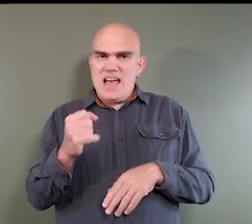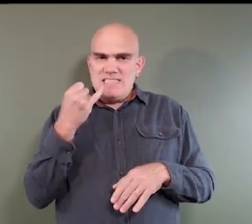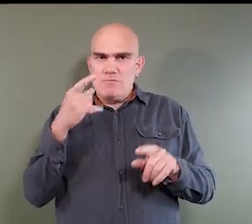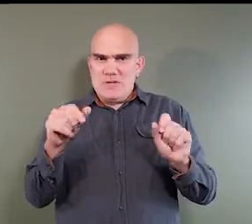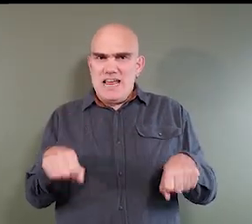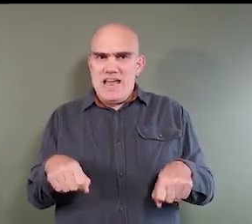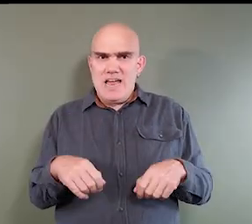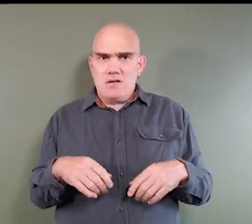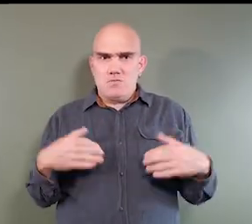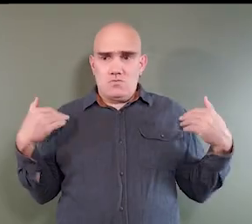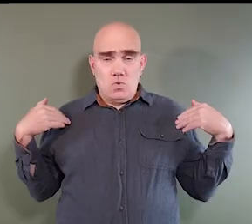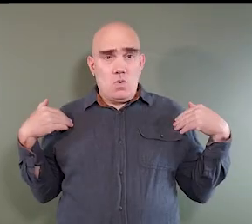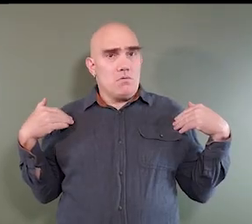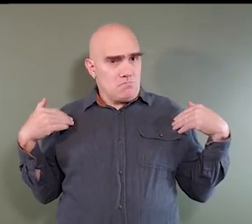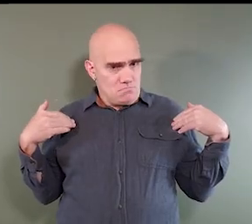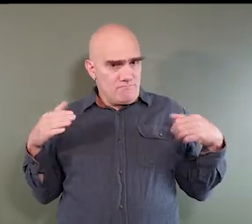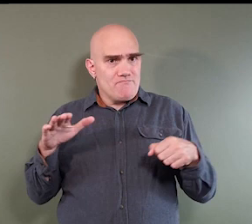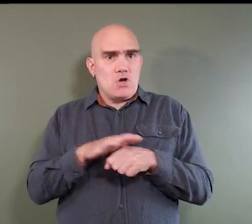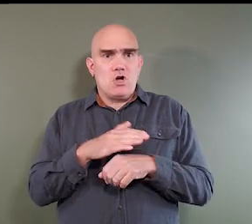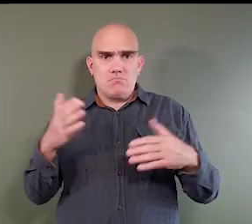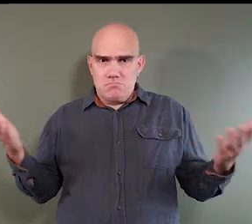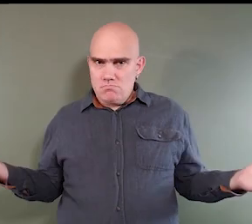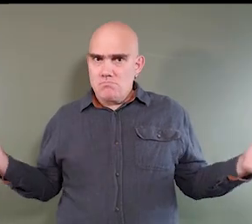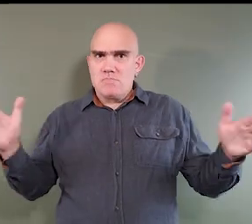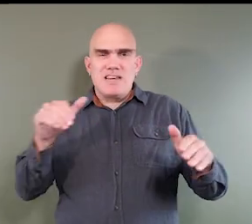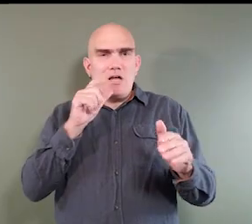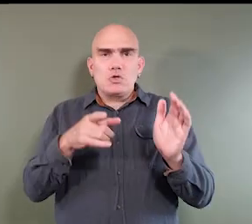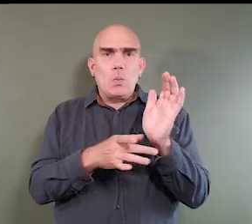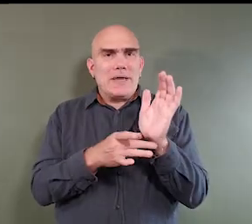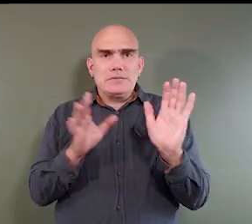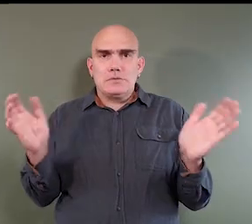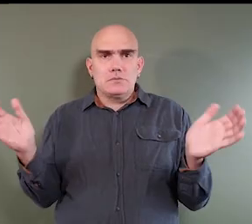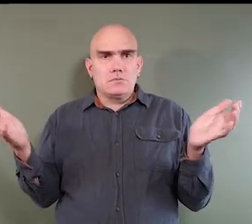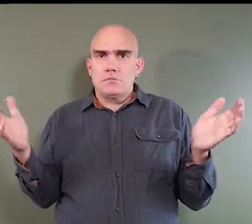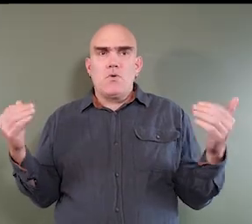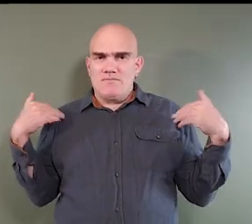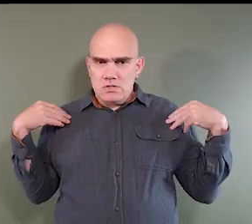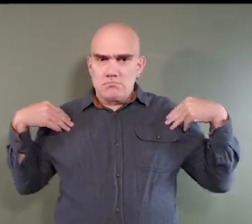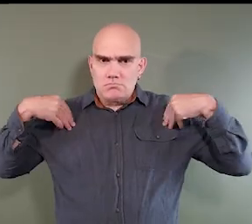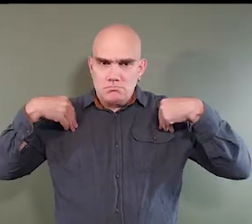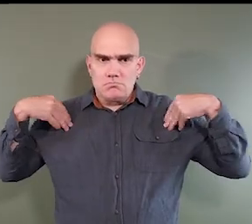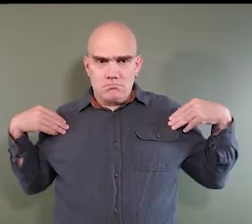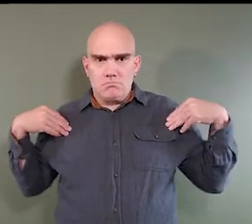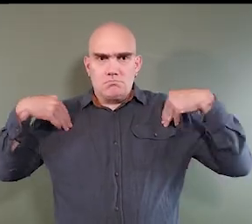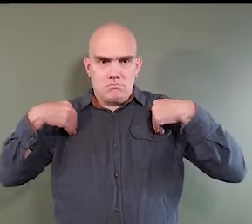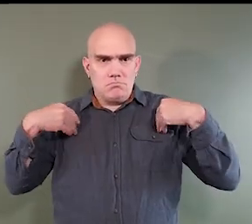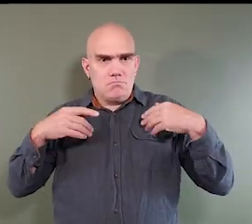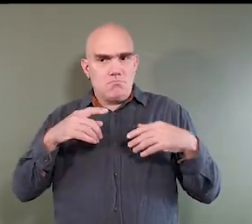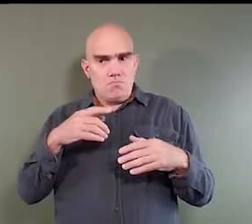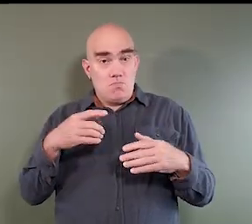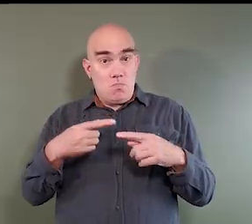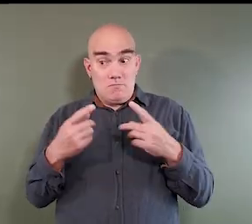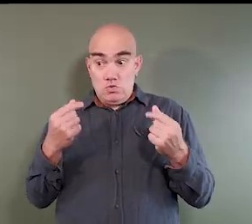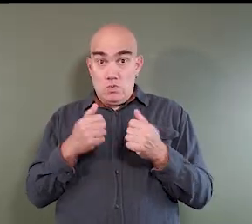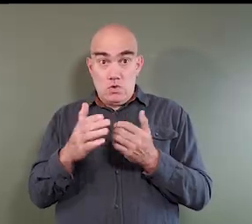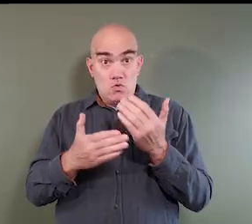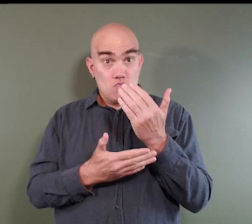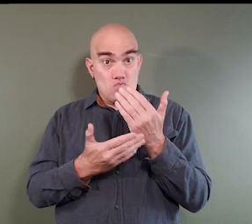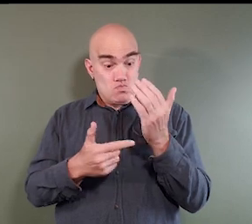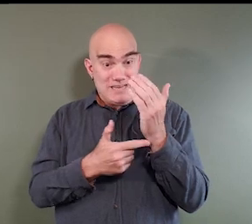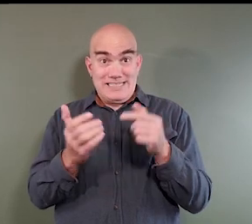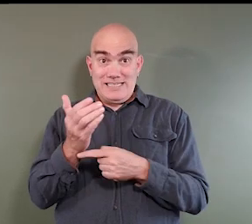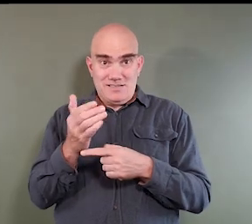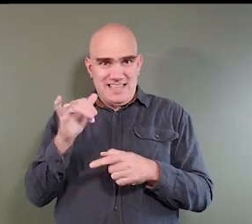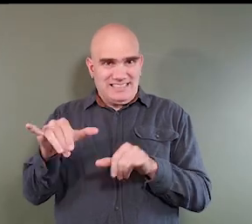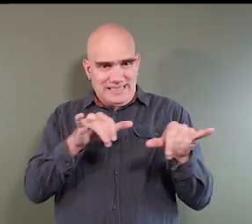those shoulders all the way forward, not just your wrists. Don't just think about turning your wrists. You can do that without rotating your